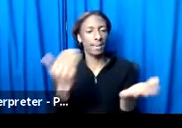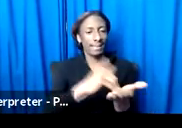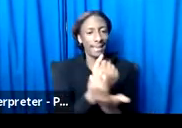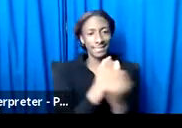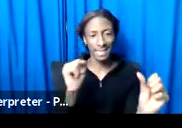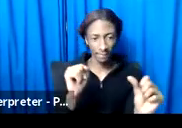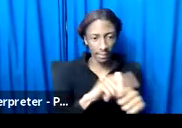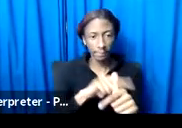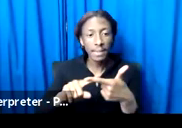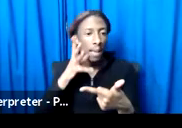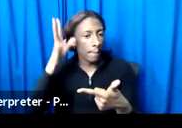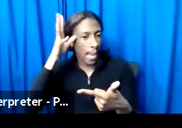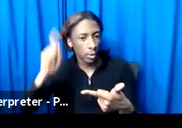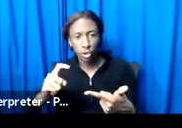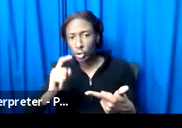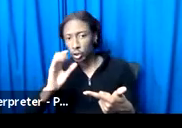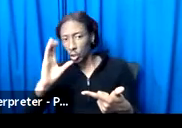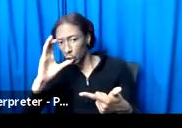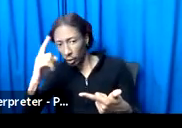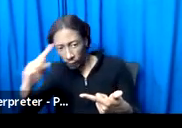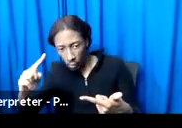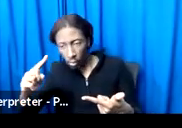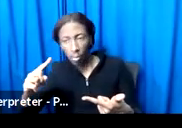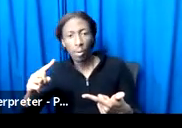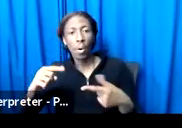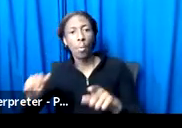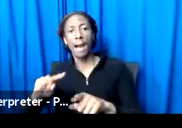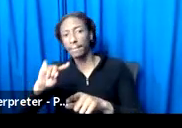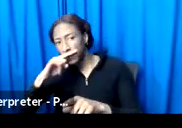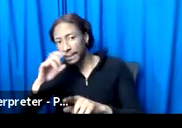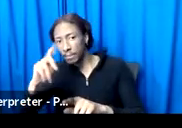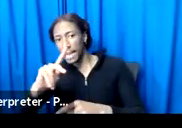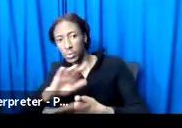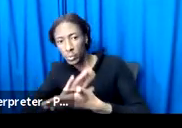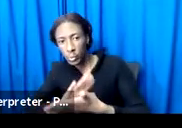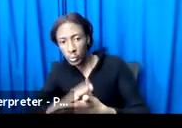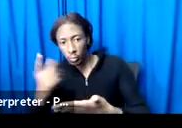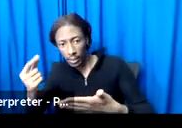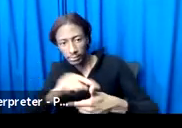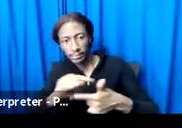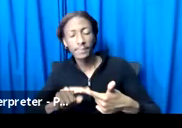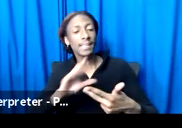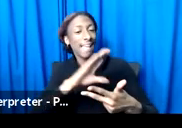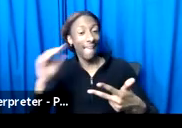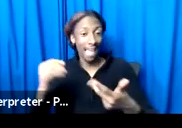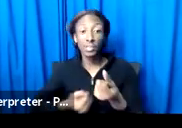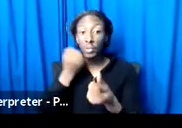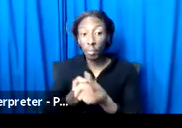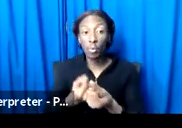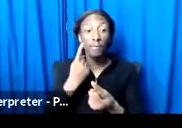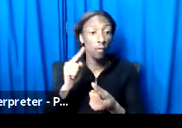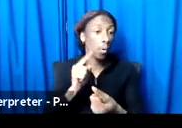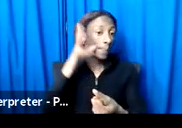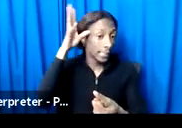be looking for as their kids are getting ready to return to school. Also supports for teachers,